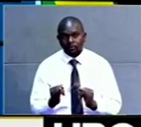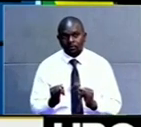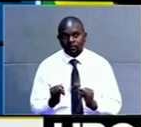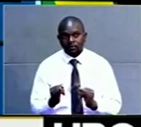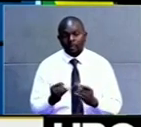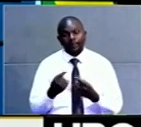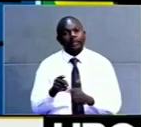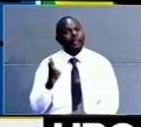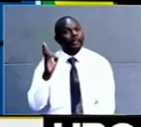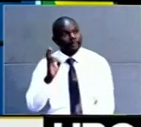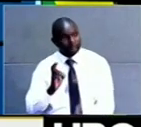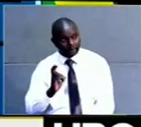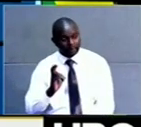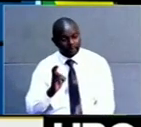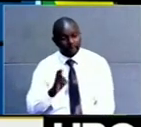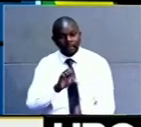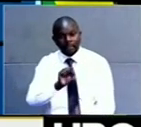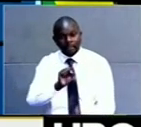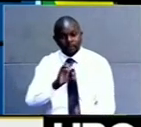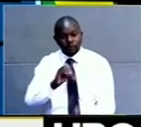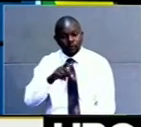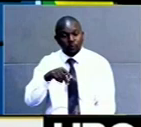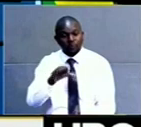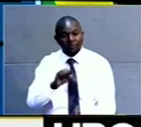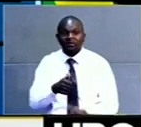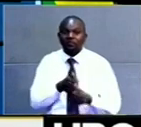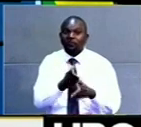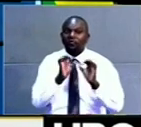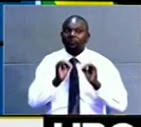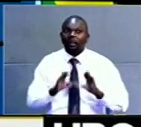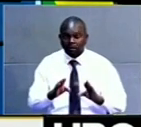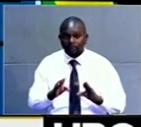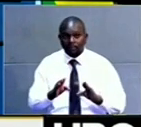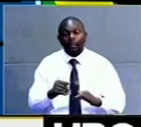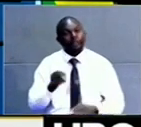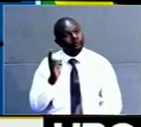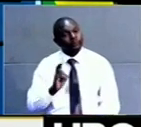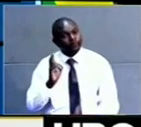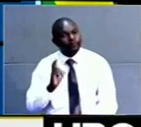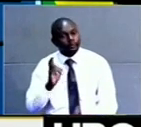But I hear that these SOPs are not being followed. That's what I hear.